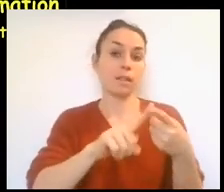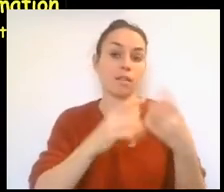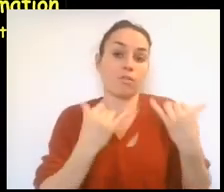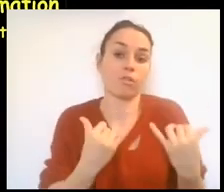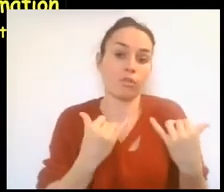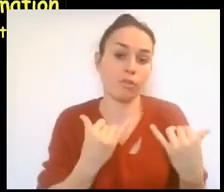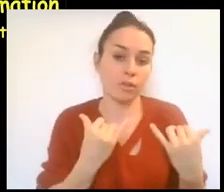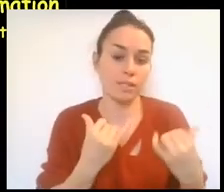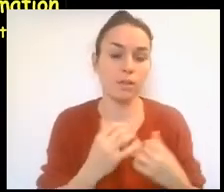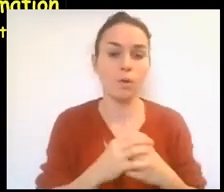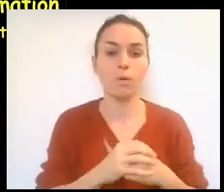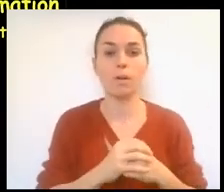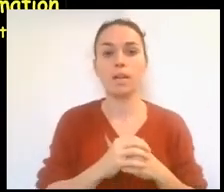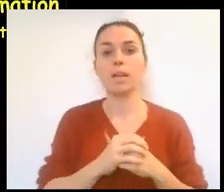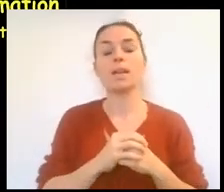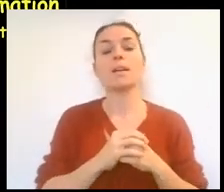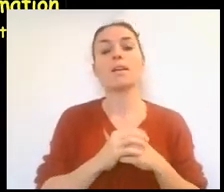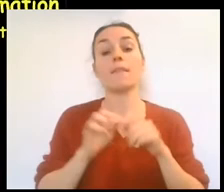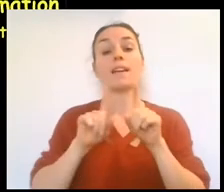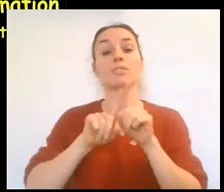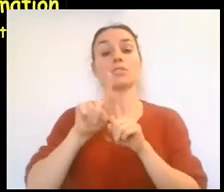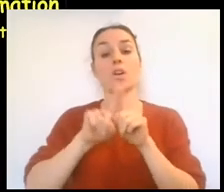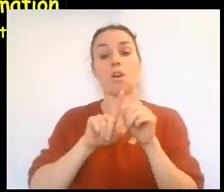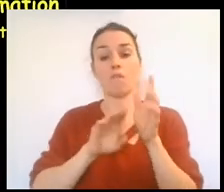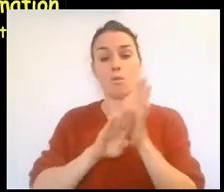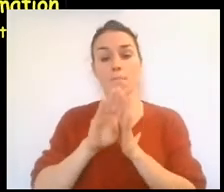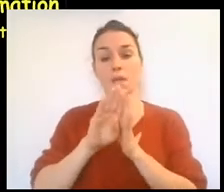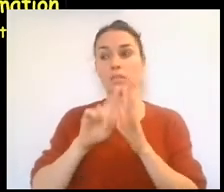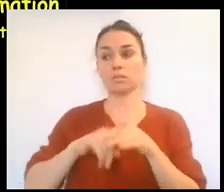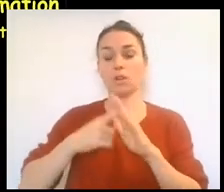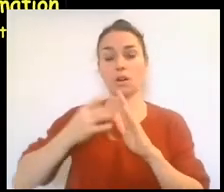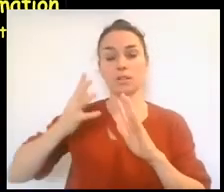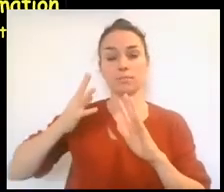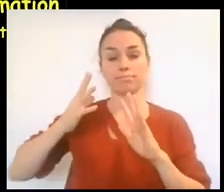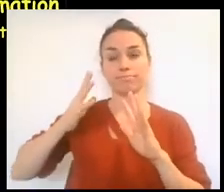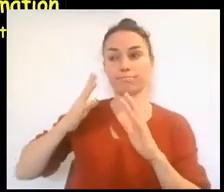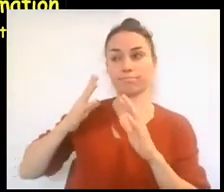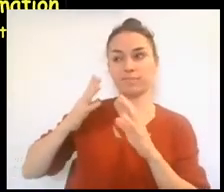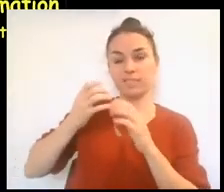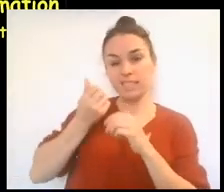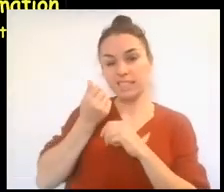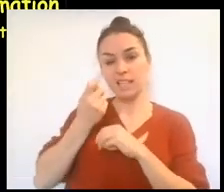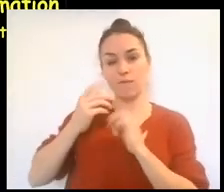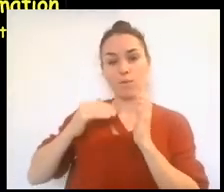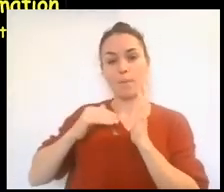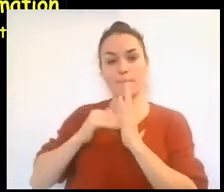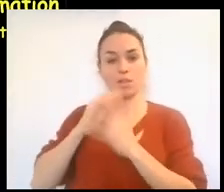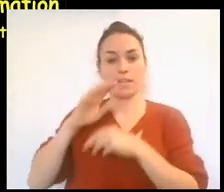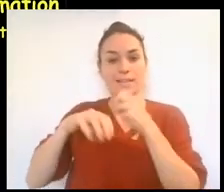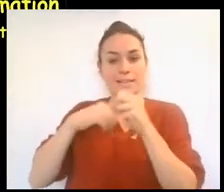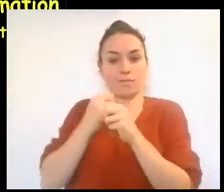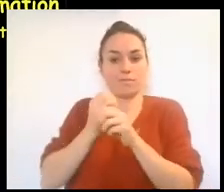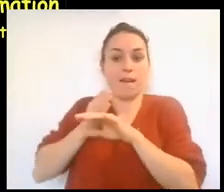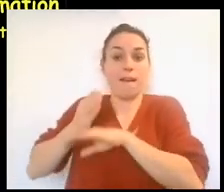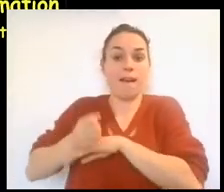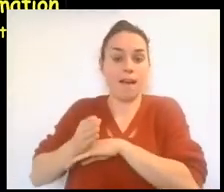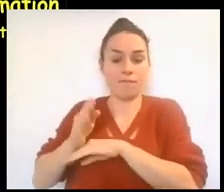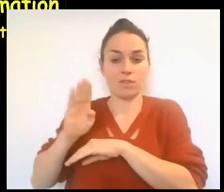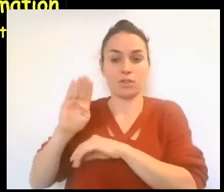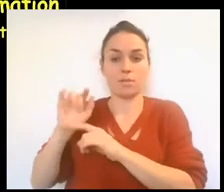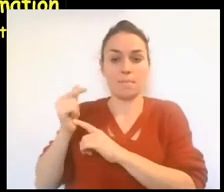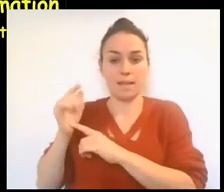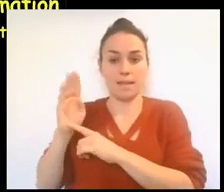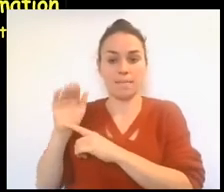formation started some billions of years after the Big Bang and is slowly